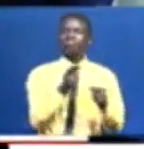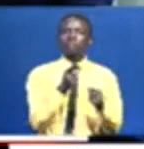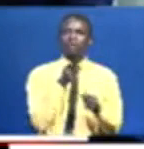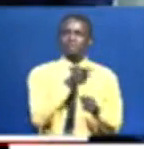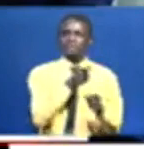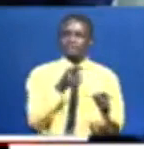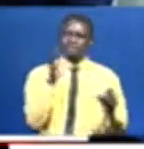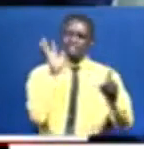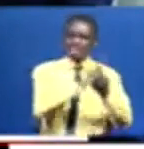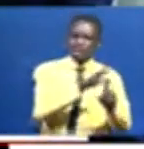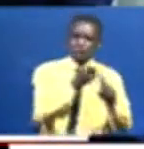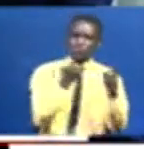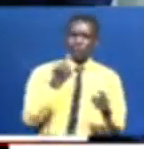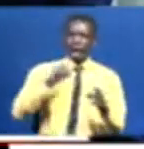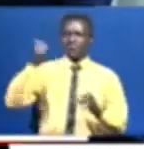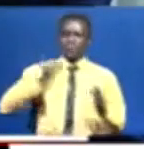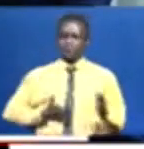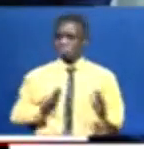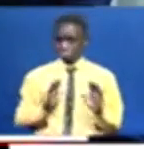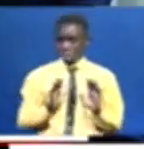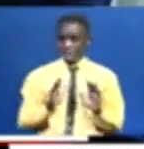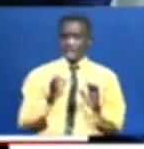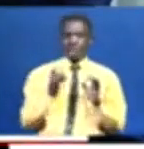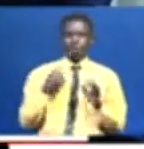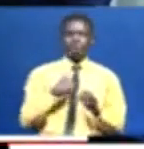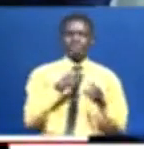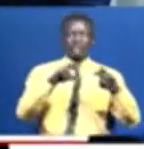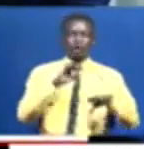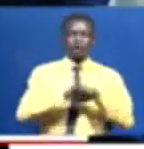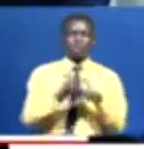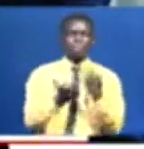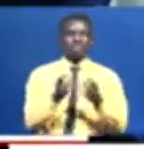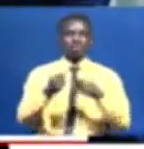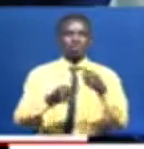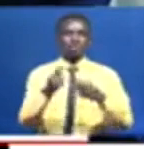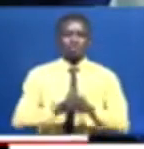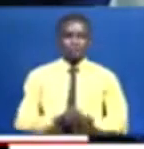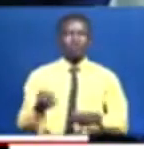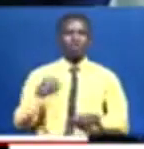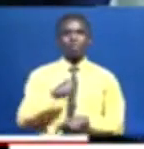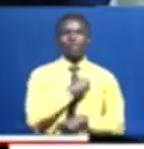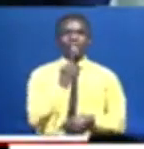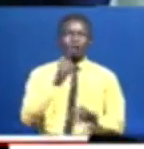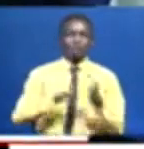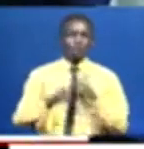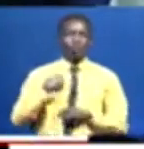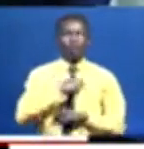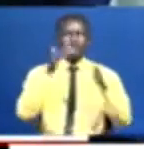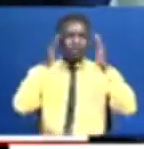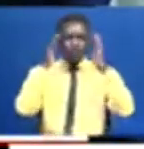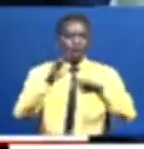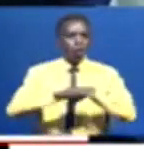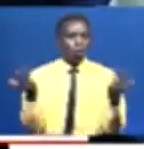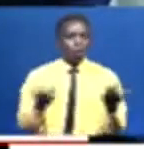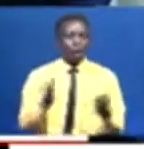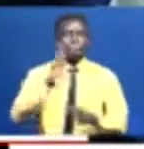a cybersecurity aspect, if we're looking at business continuity, I would say focus is on your capability